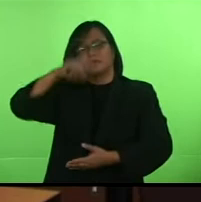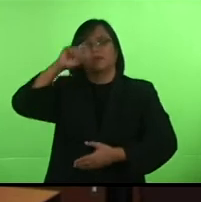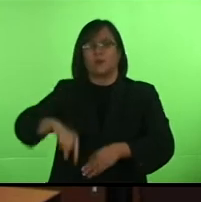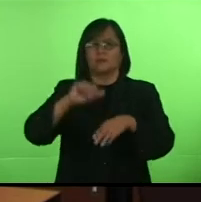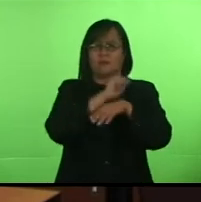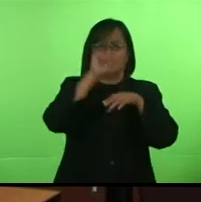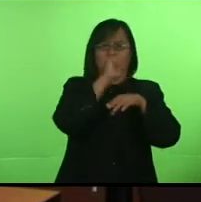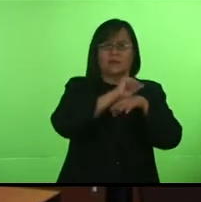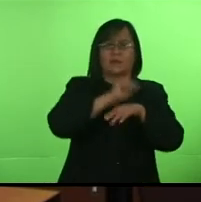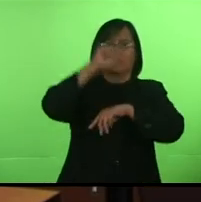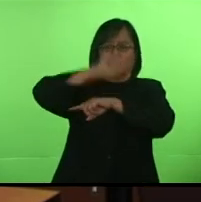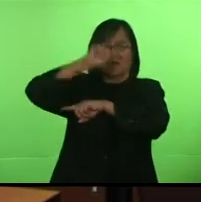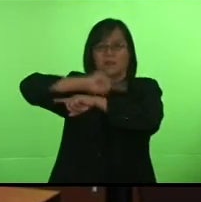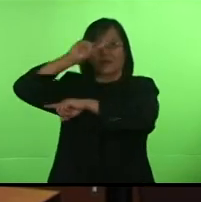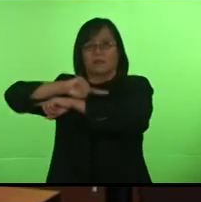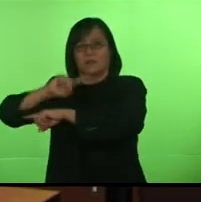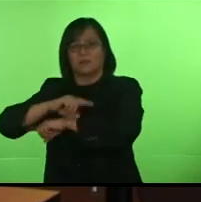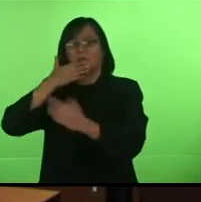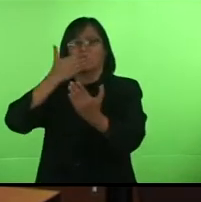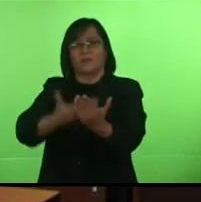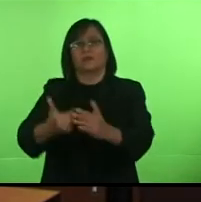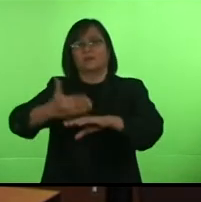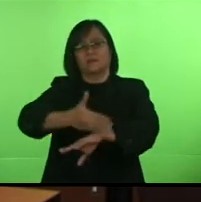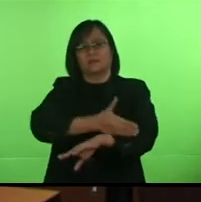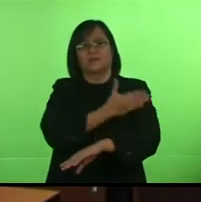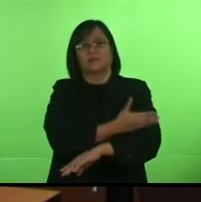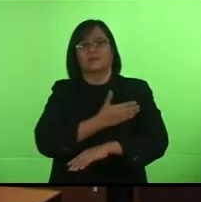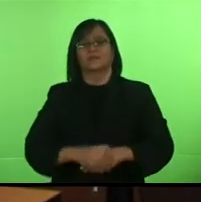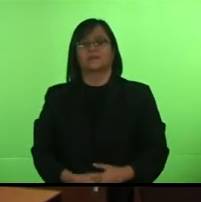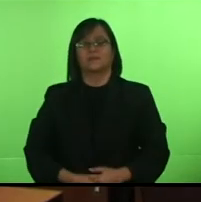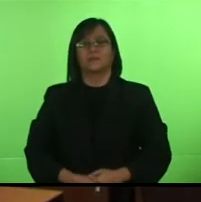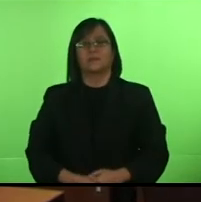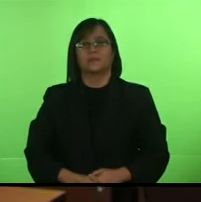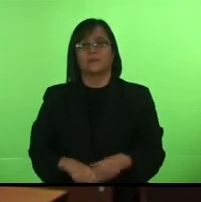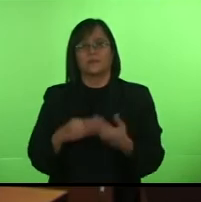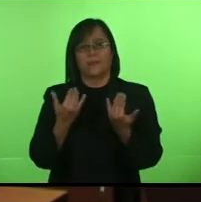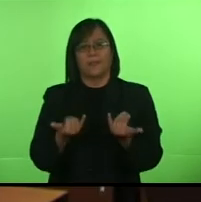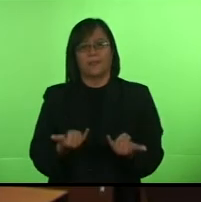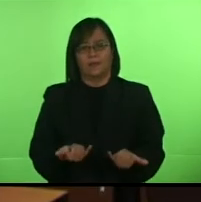to be practiced daily to make it more effectively.